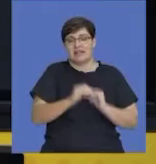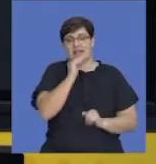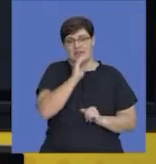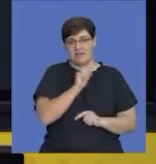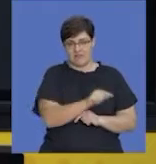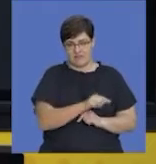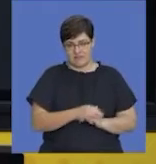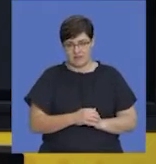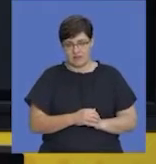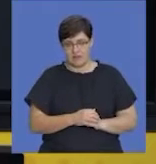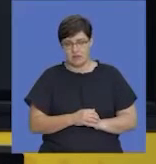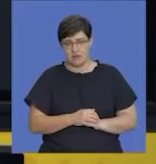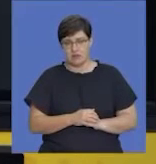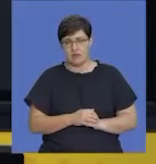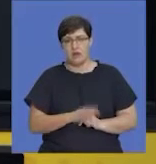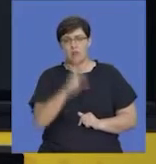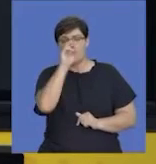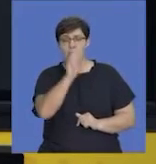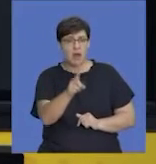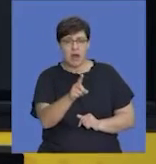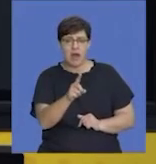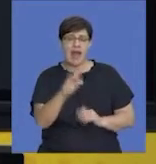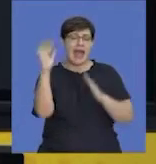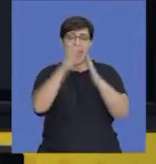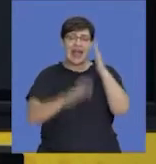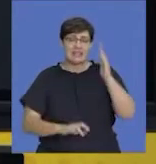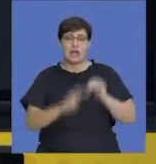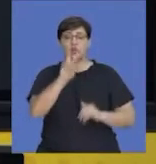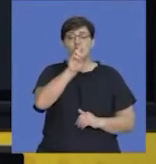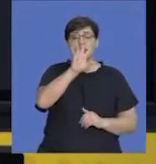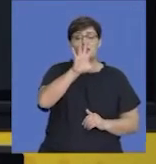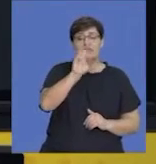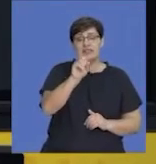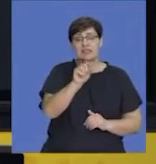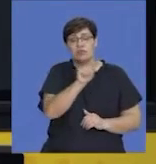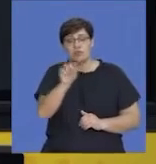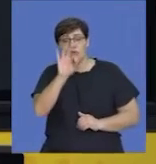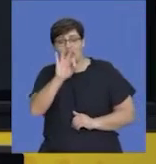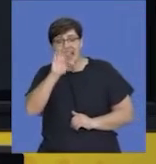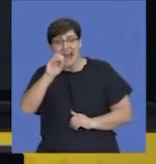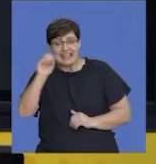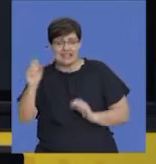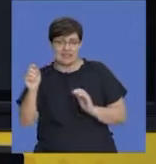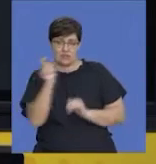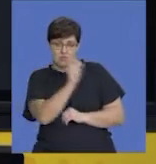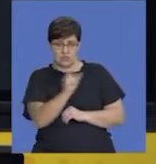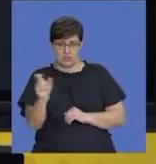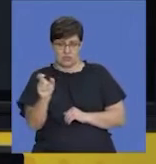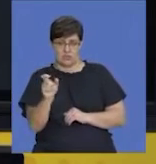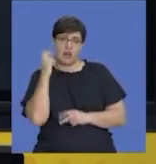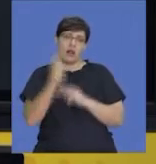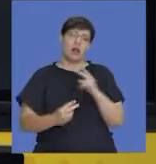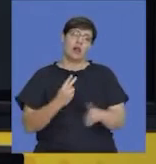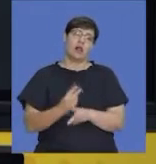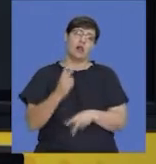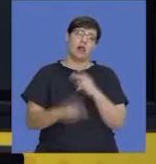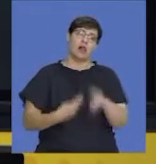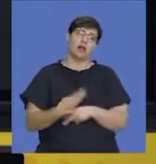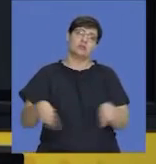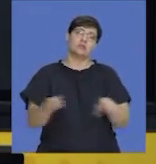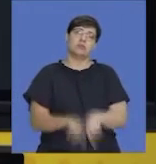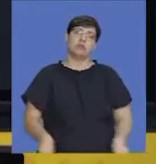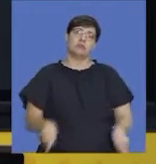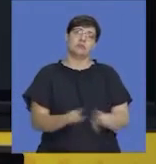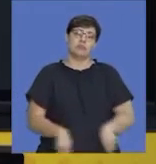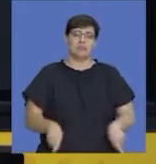Remember, again, I'm going to emphasize that our essays are 250 to 300 words. We should not be repetitive in our